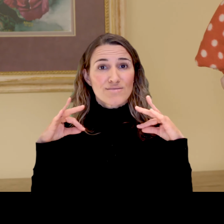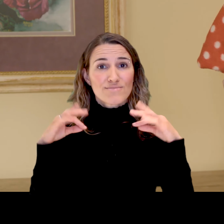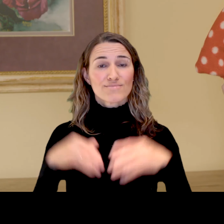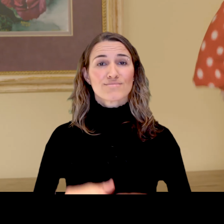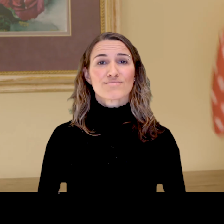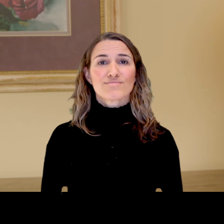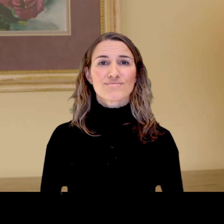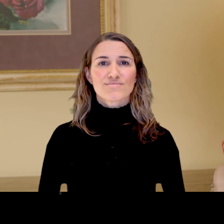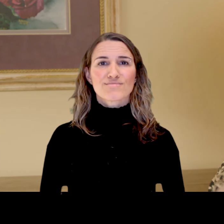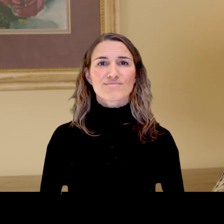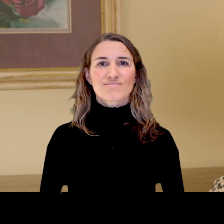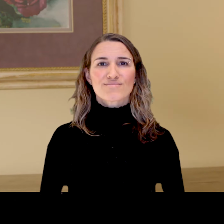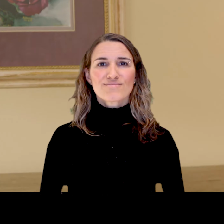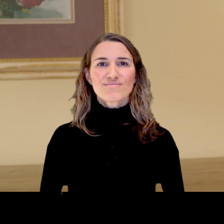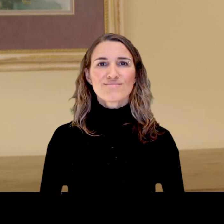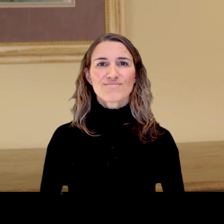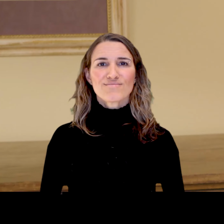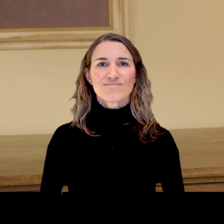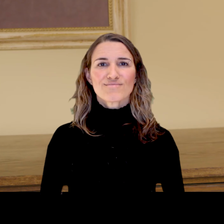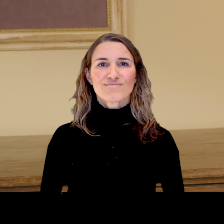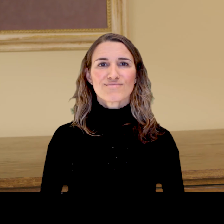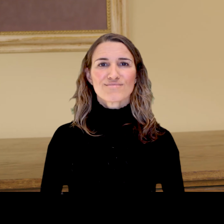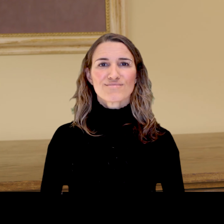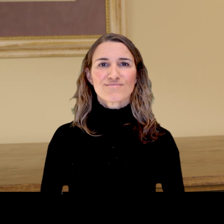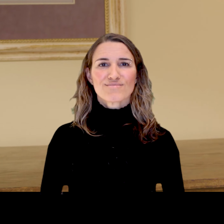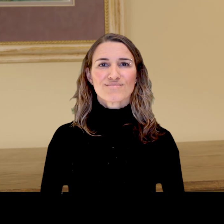and a blanket.